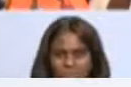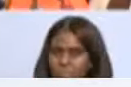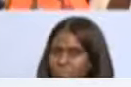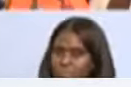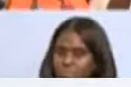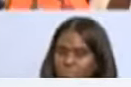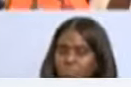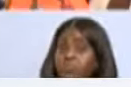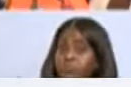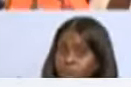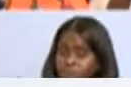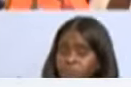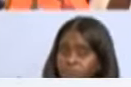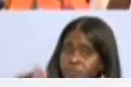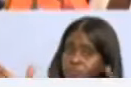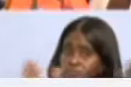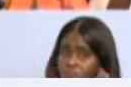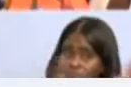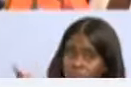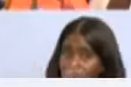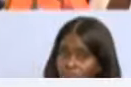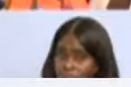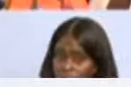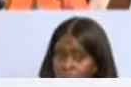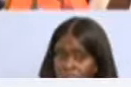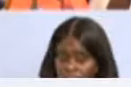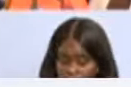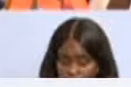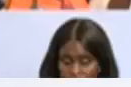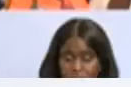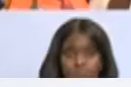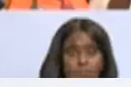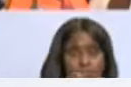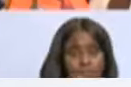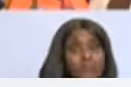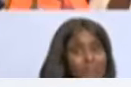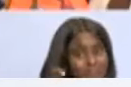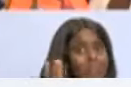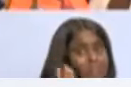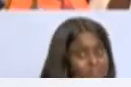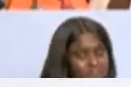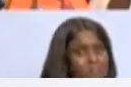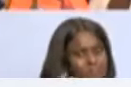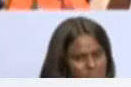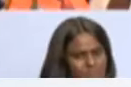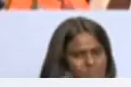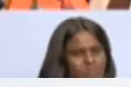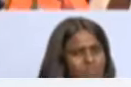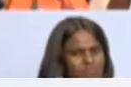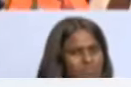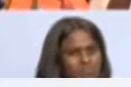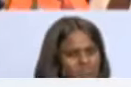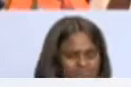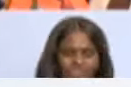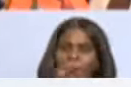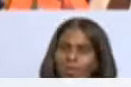Yes, climate change presents us with a challenge or challenges. More importantly, it's an